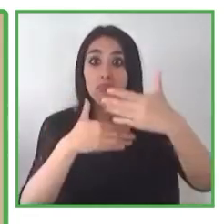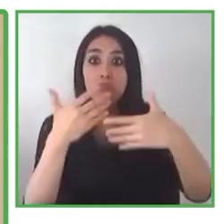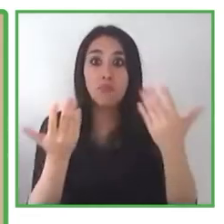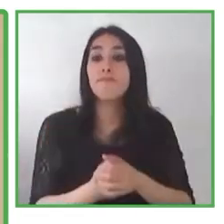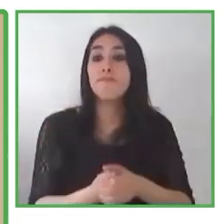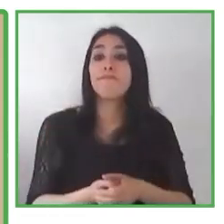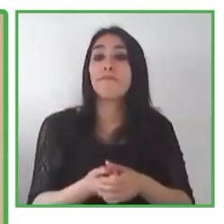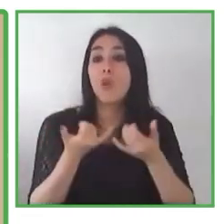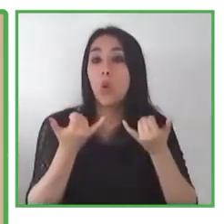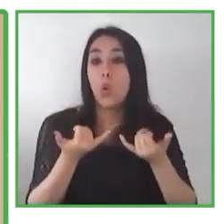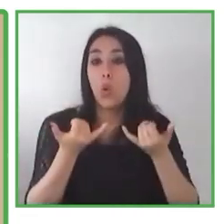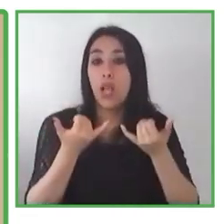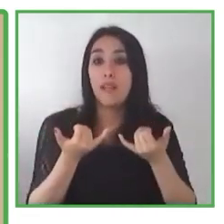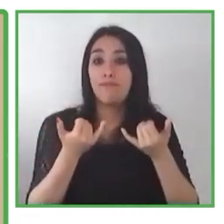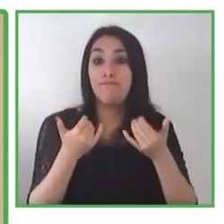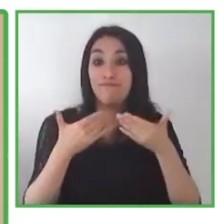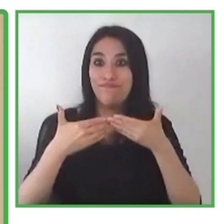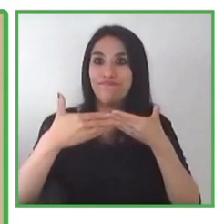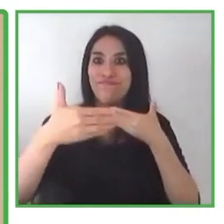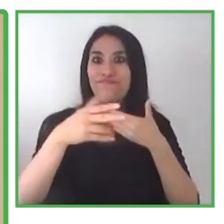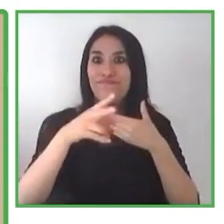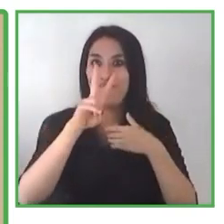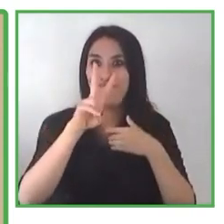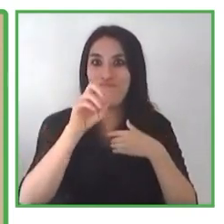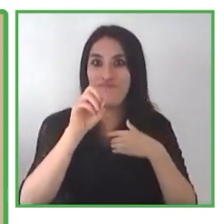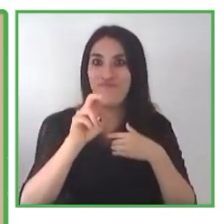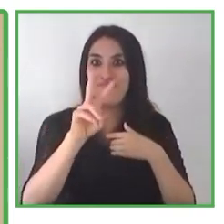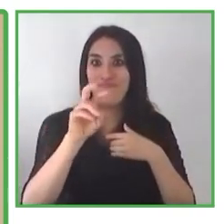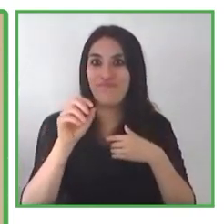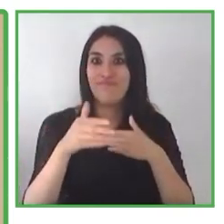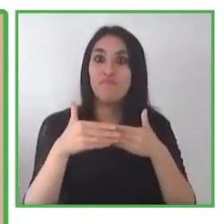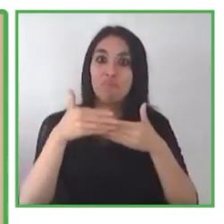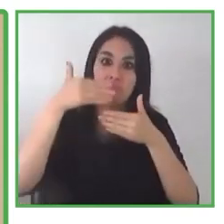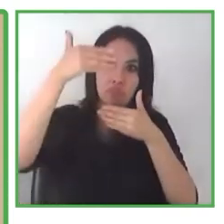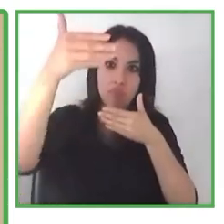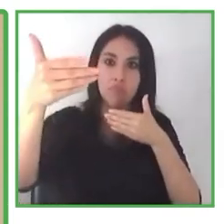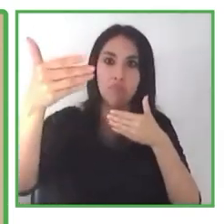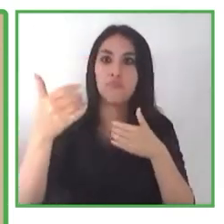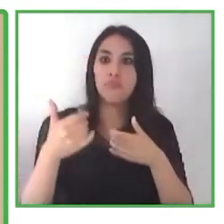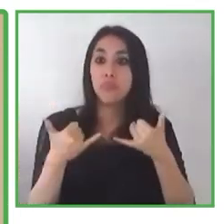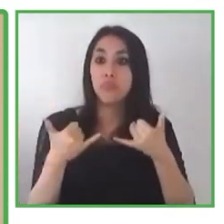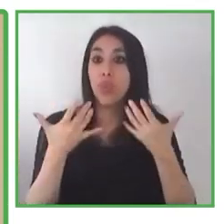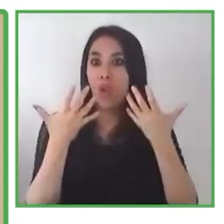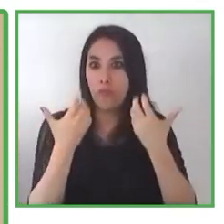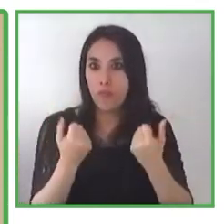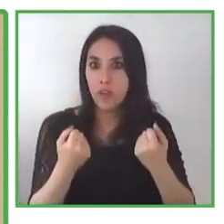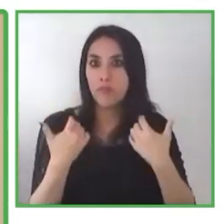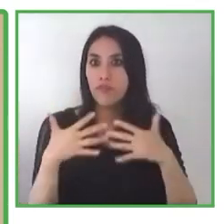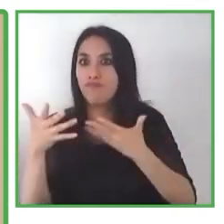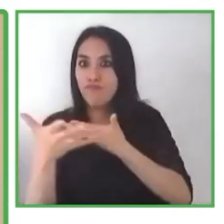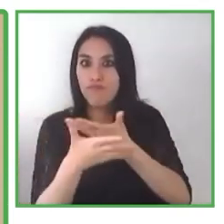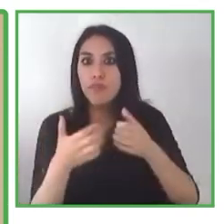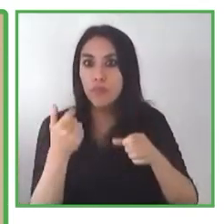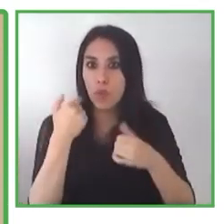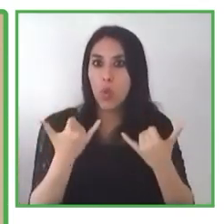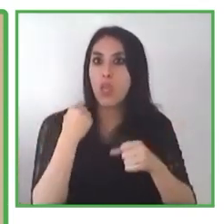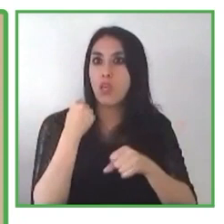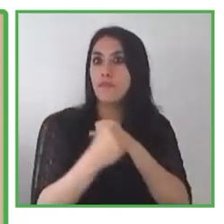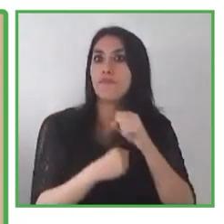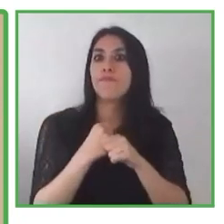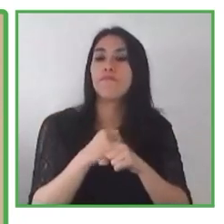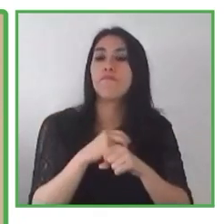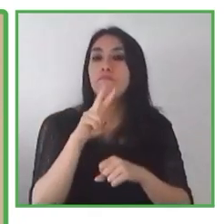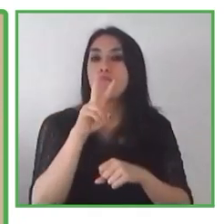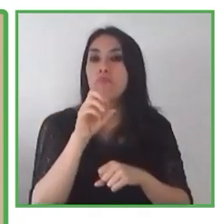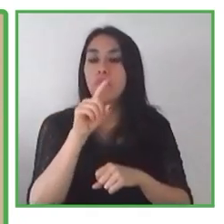same job that someone is going to do from here to 2030. There are some international agreements